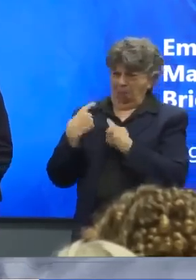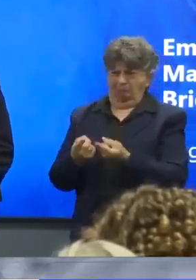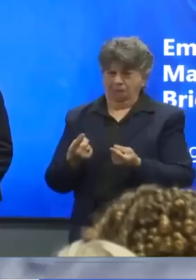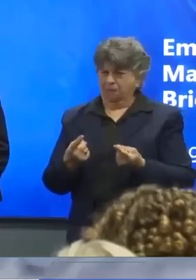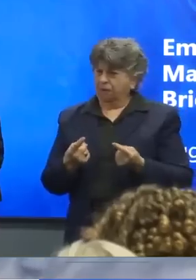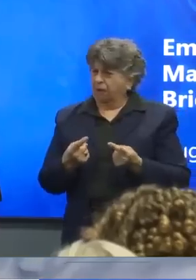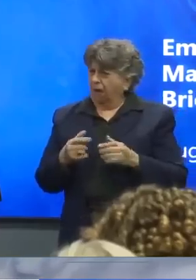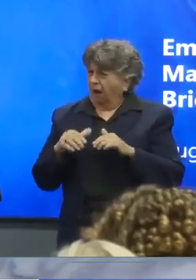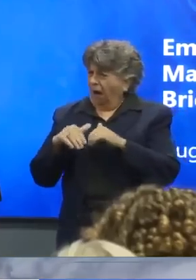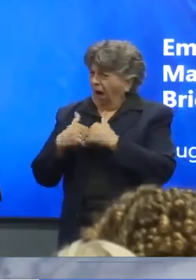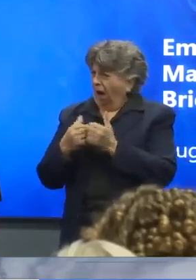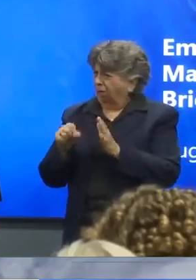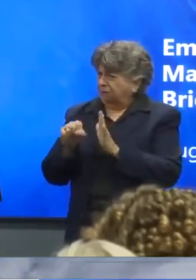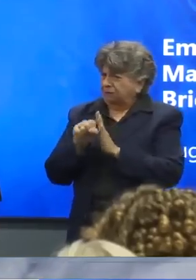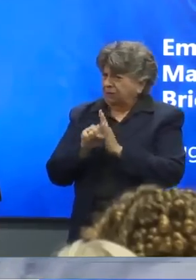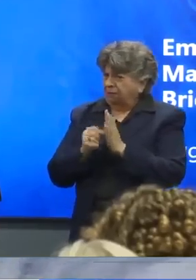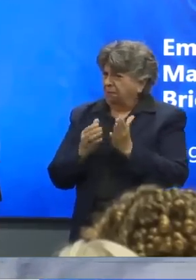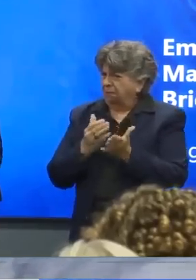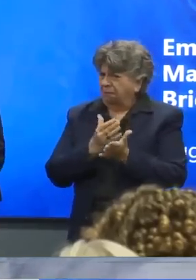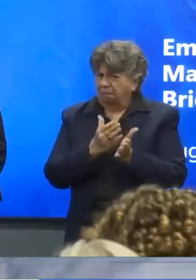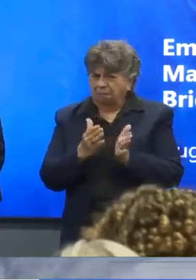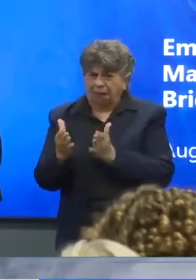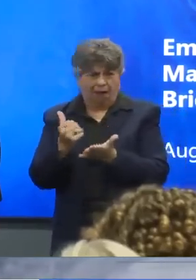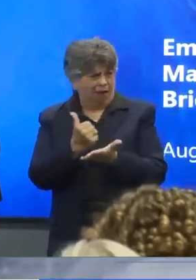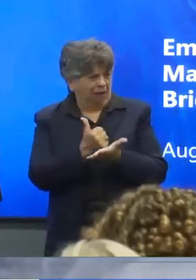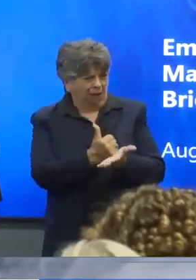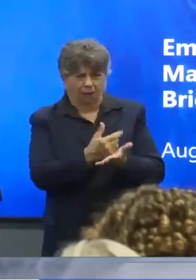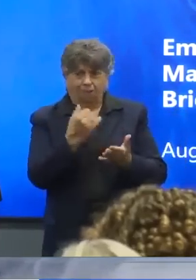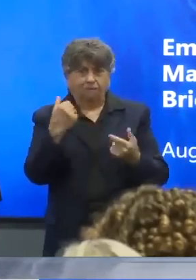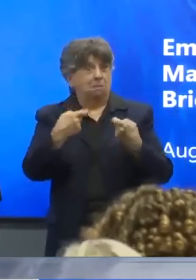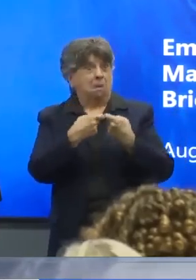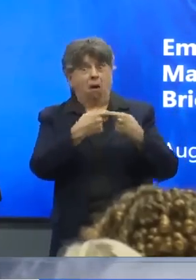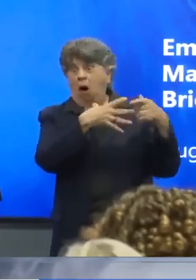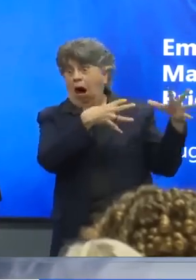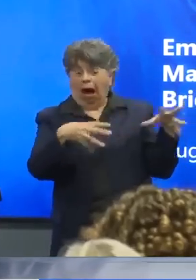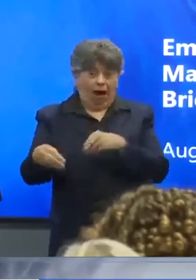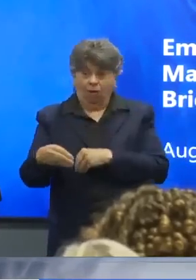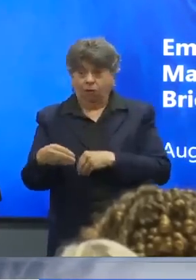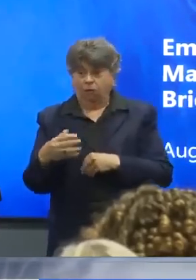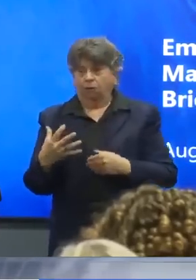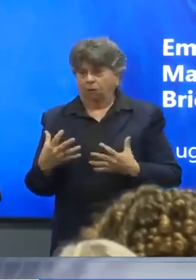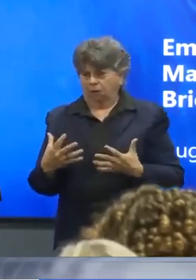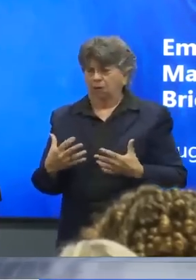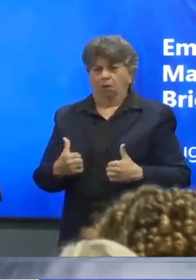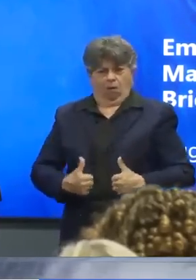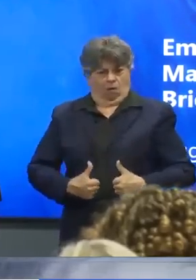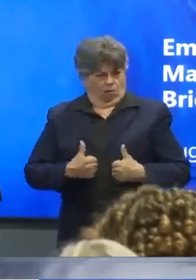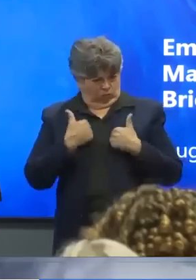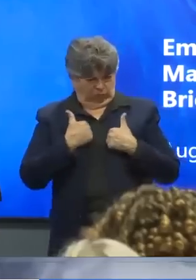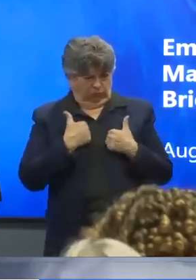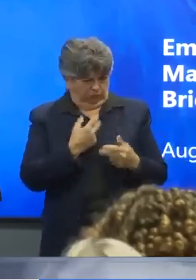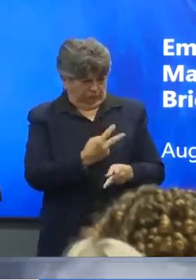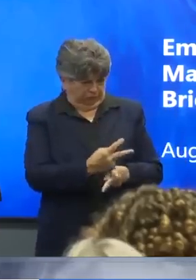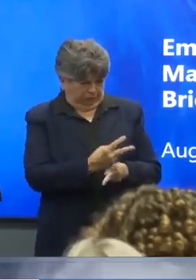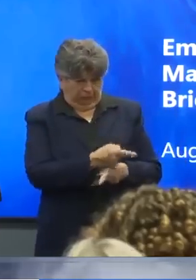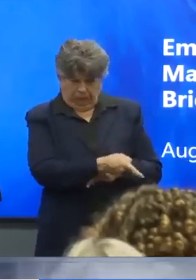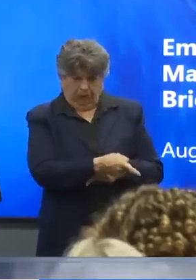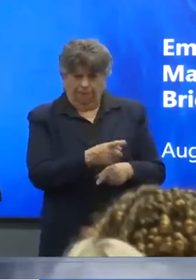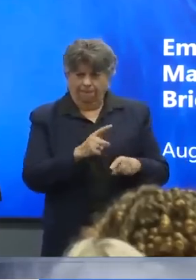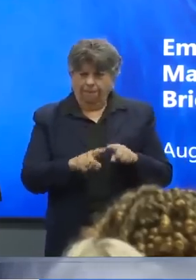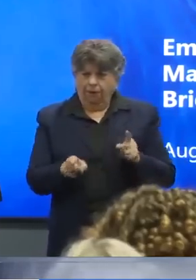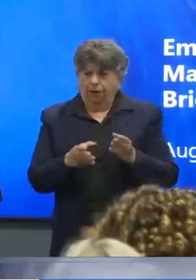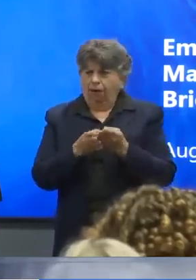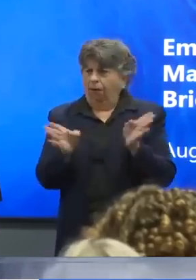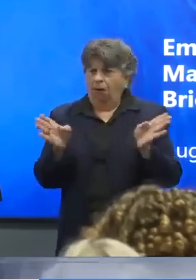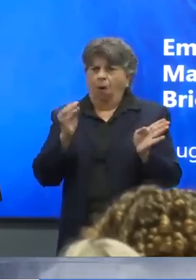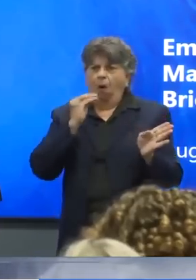people wherever folks may lose power, not just in residential care facilities, but in residential areas in general?